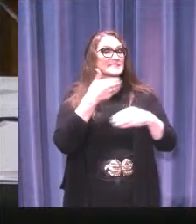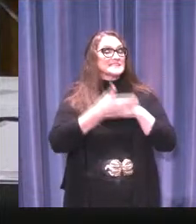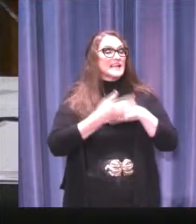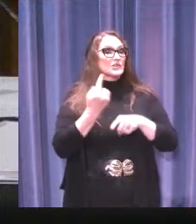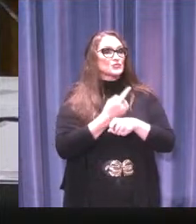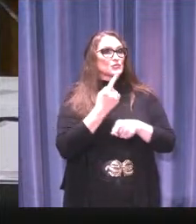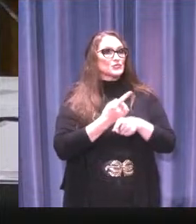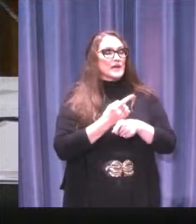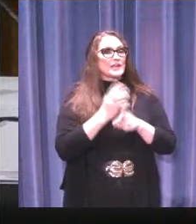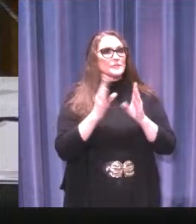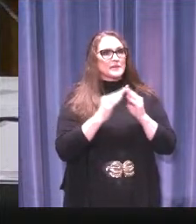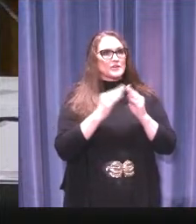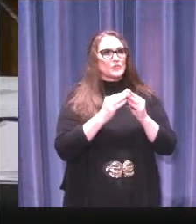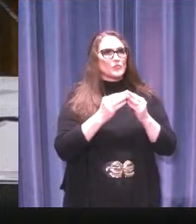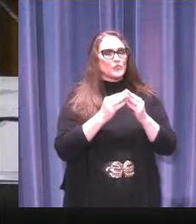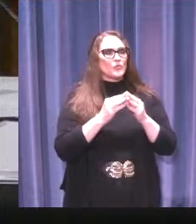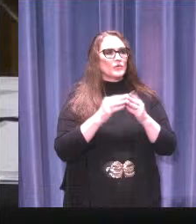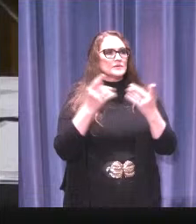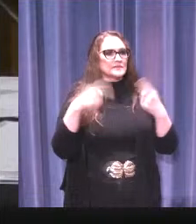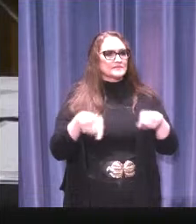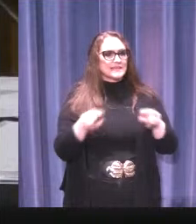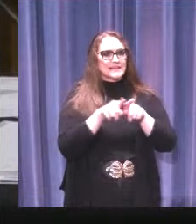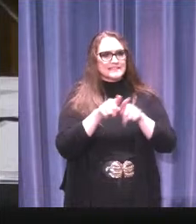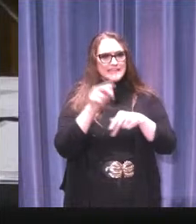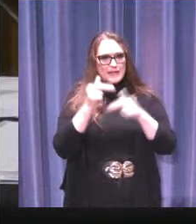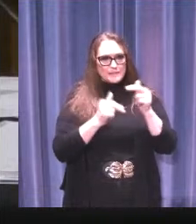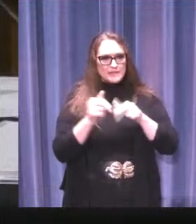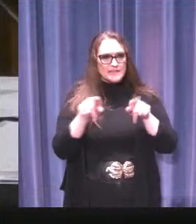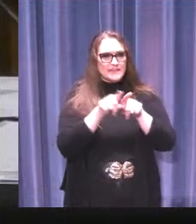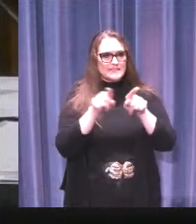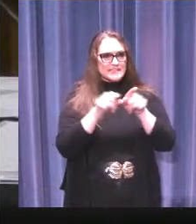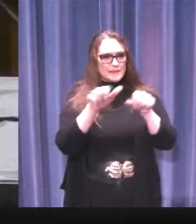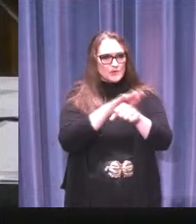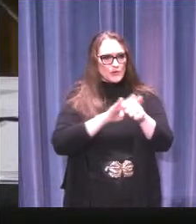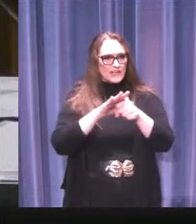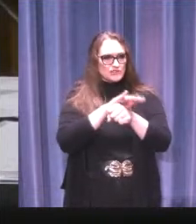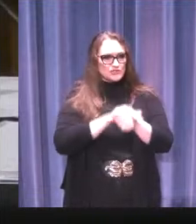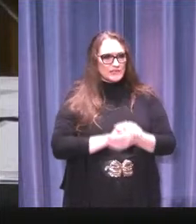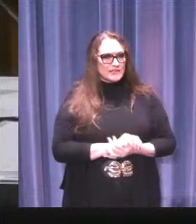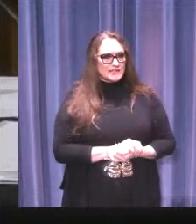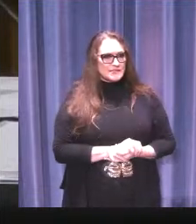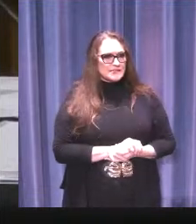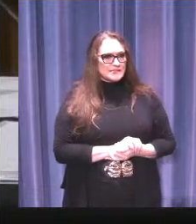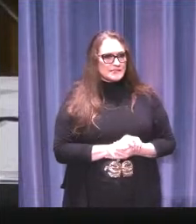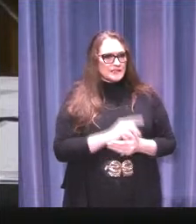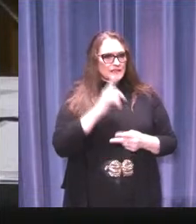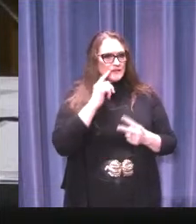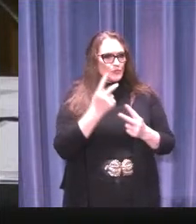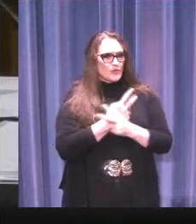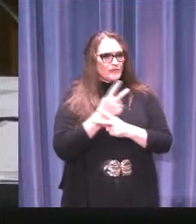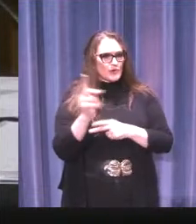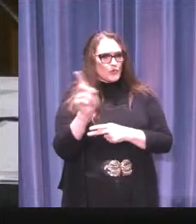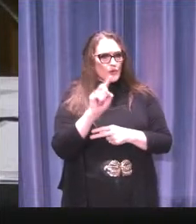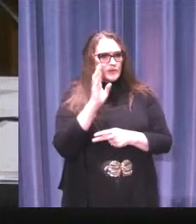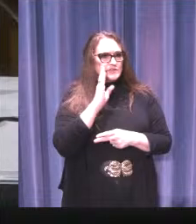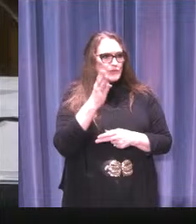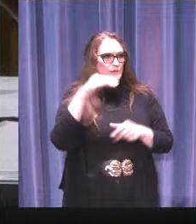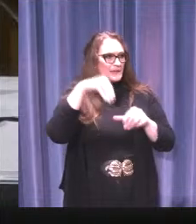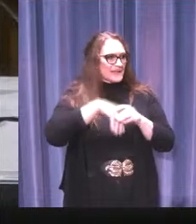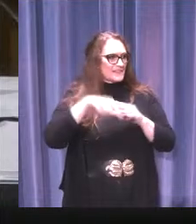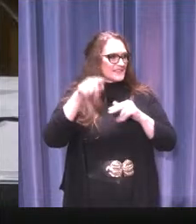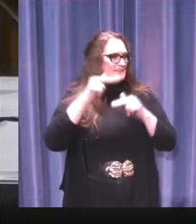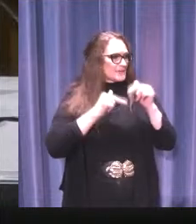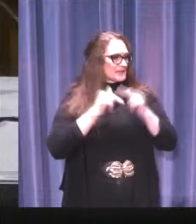meeting will take place in the same building, same location. And we'll figure out where it's going to be in this